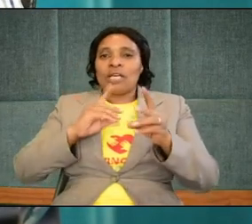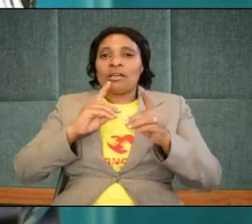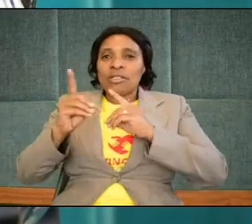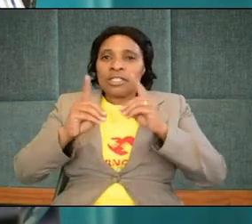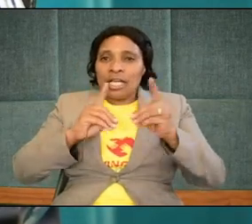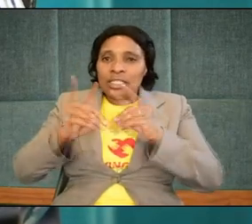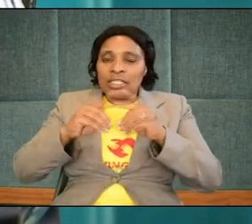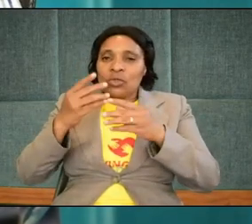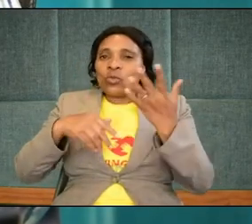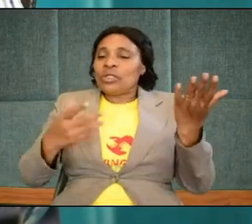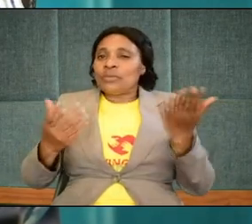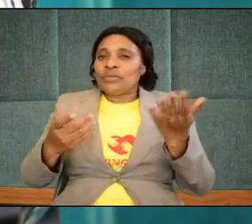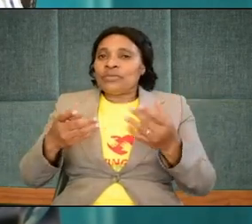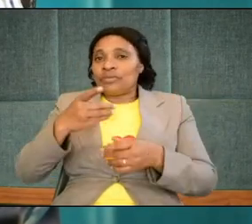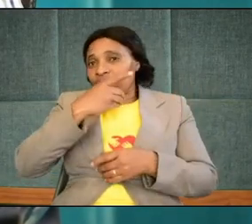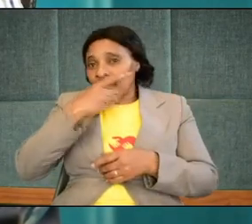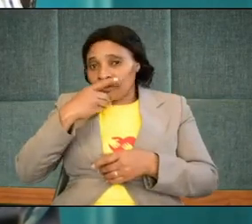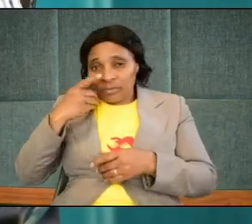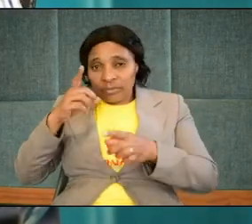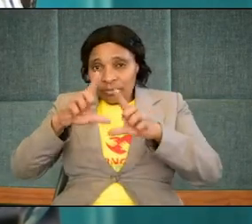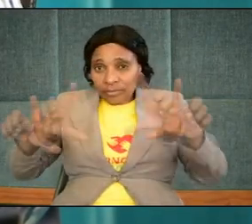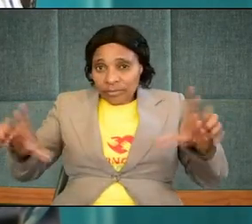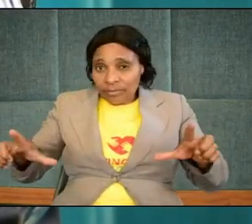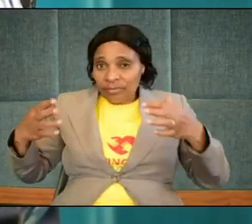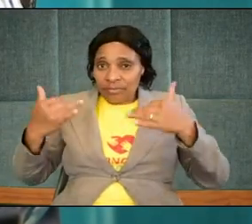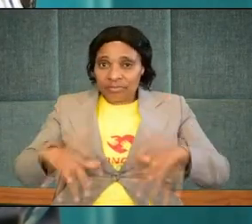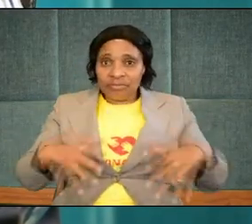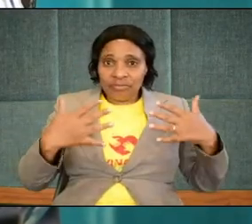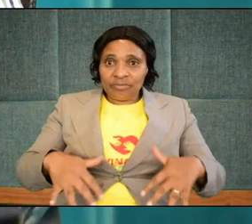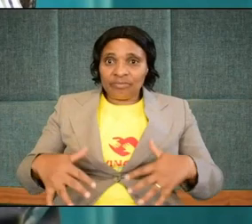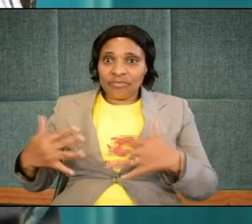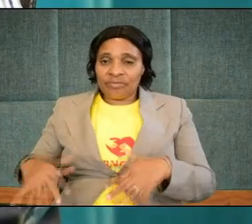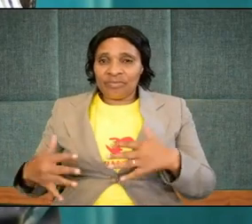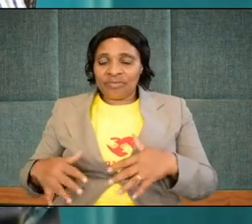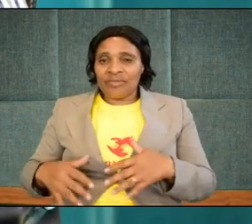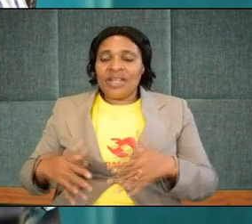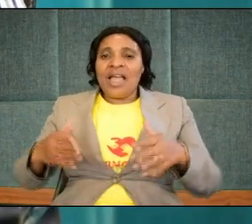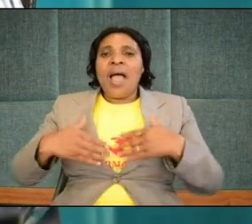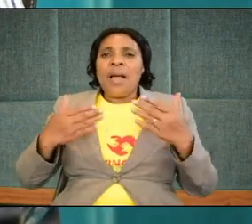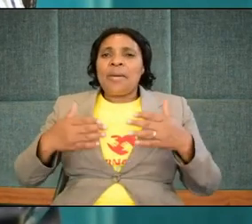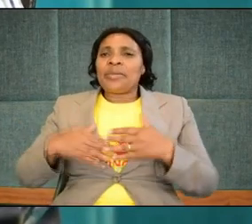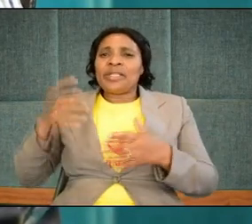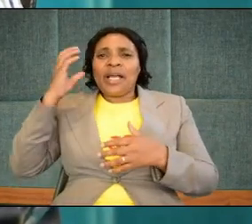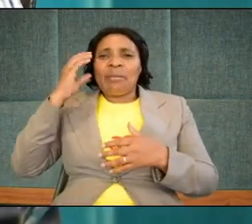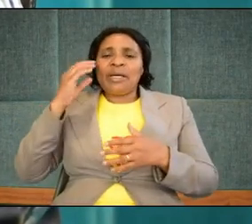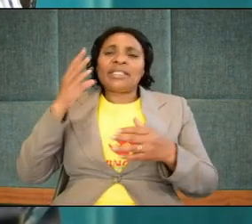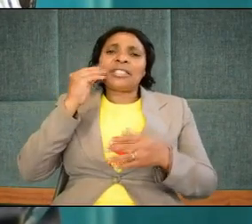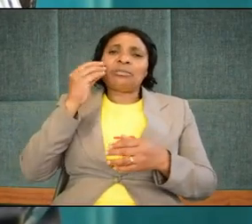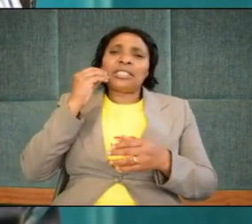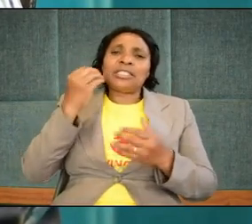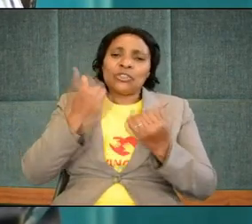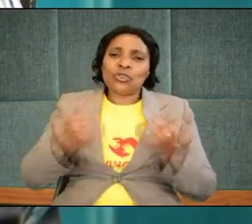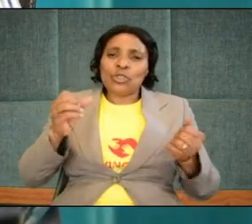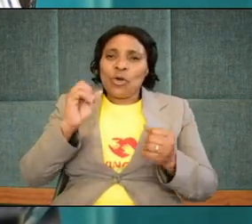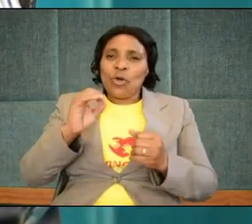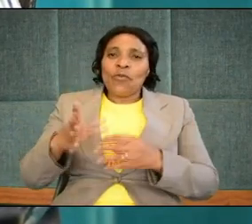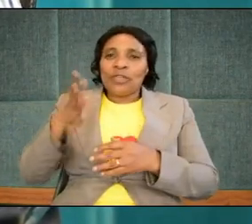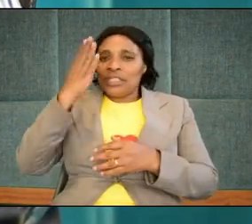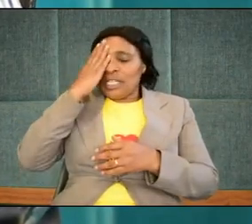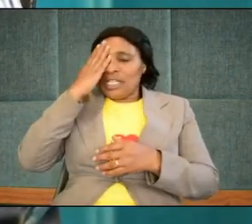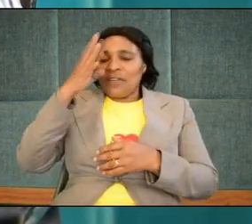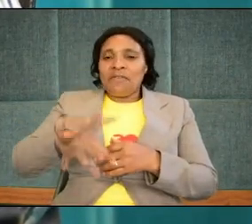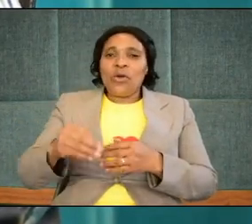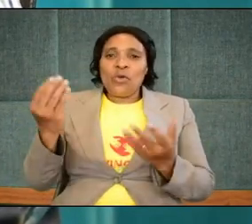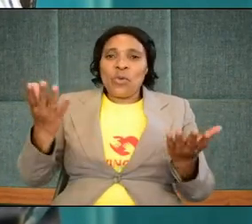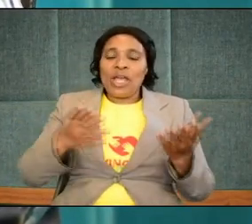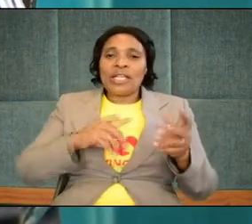desert drama. And today we'll be looking at unhappy campers. And these are the experiences of the children of Israel that are found in the